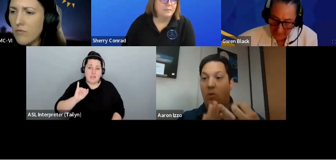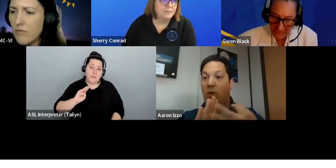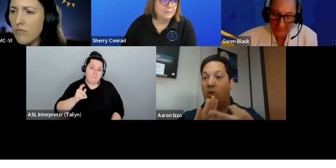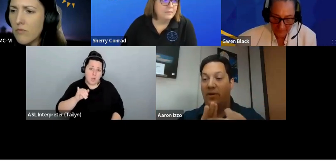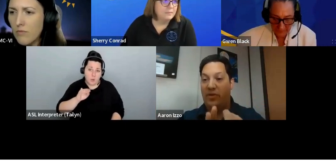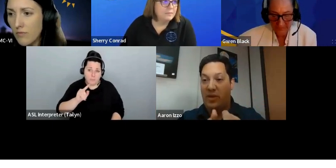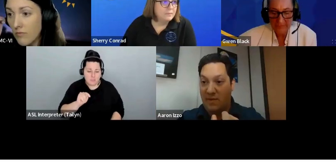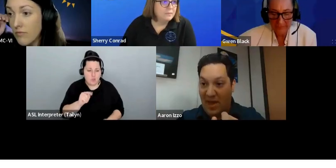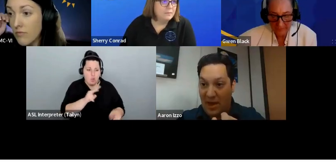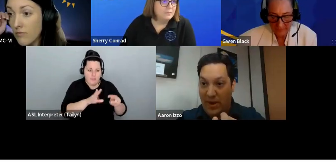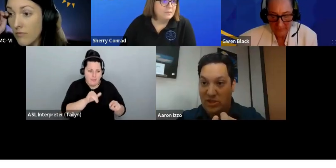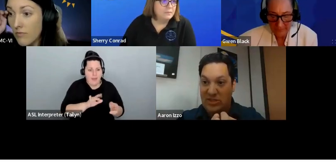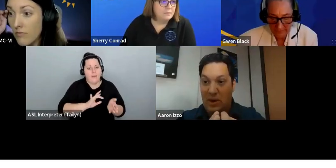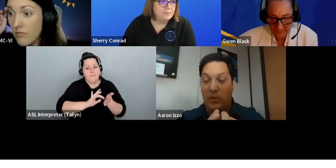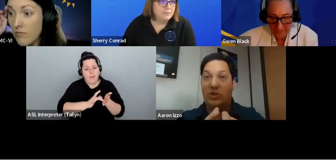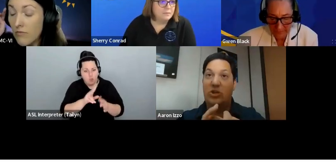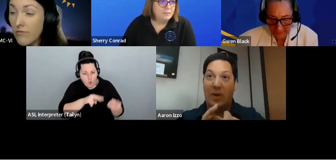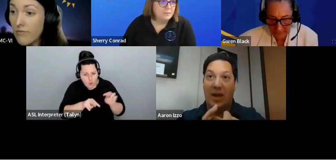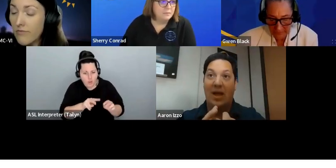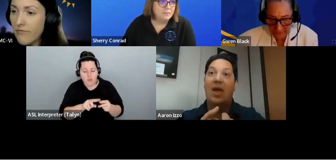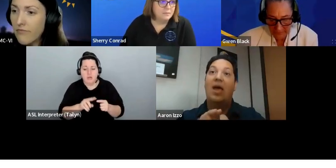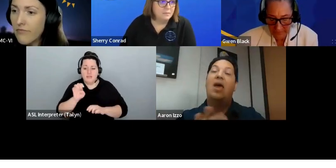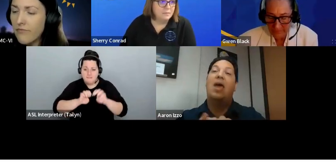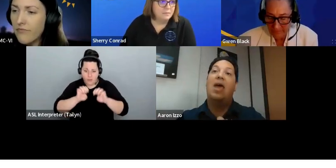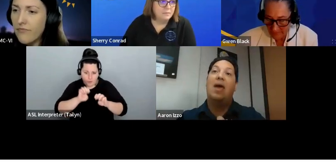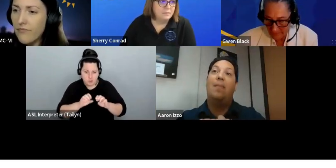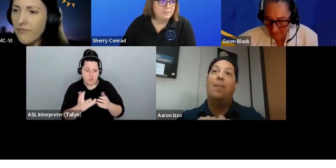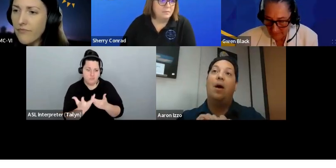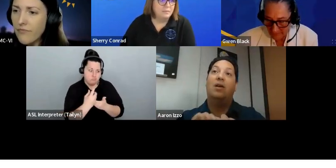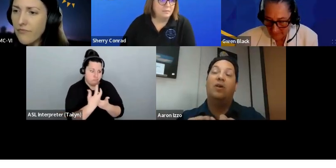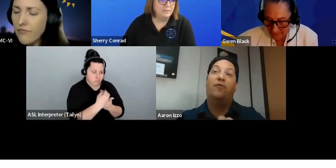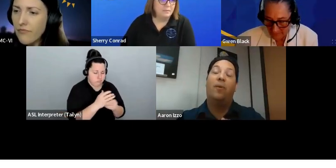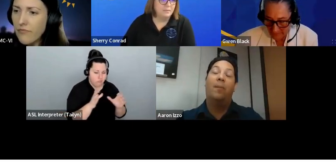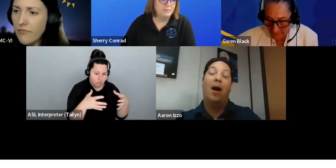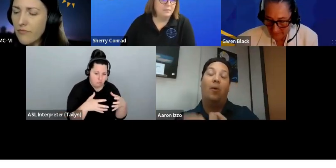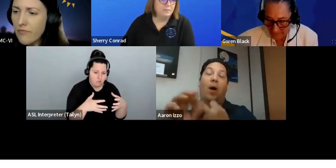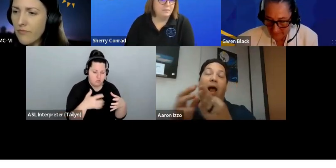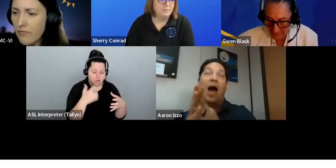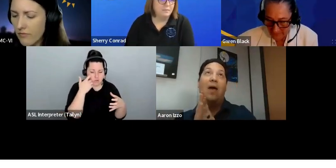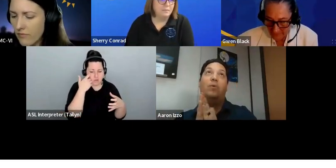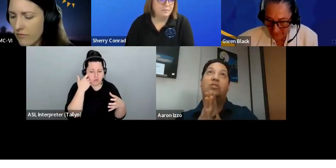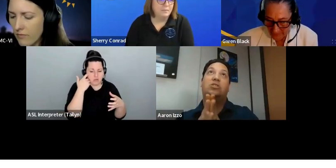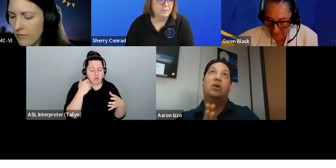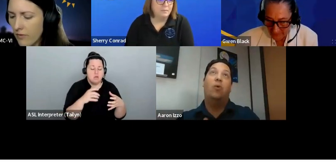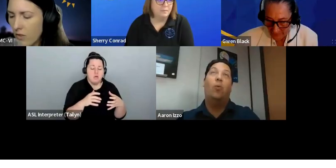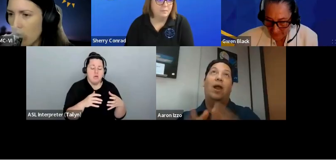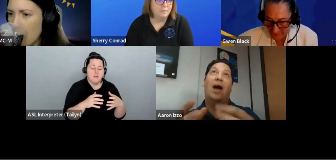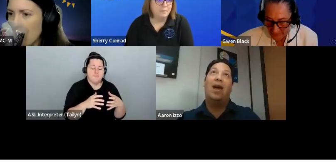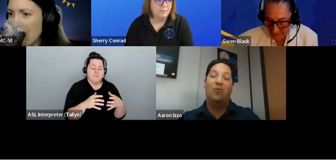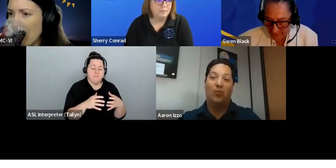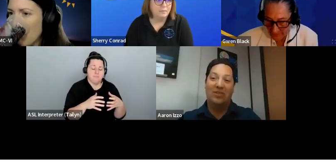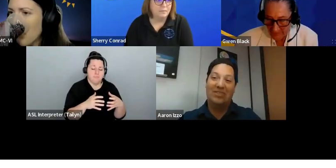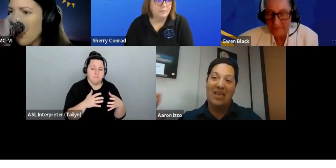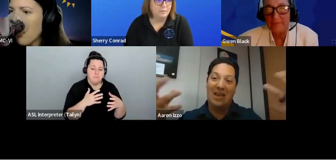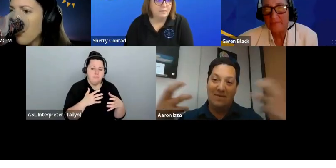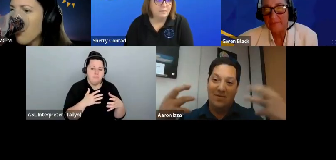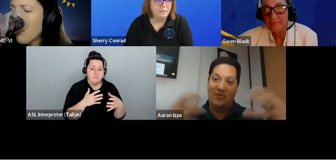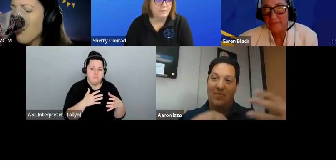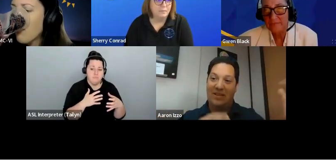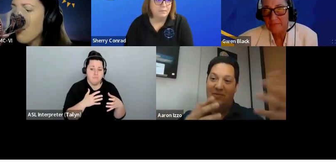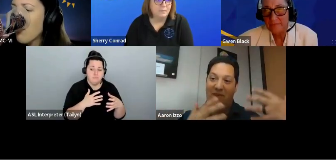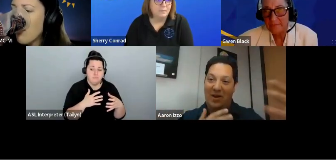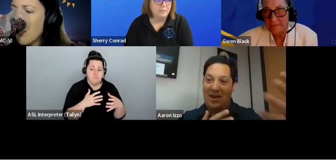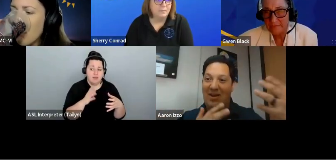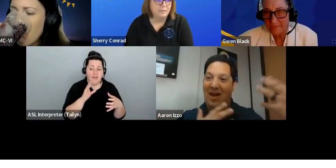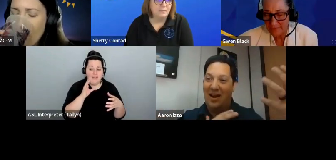at the medical, we look at the evaluations that we're doing. From what I